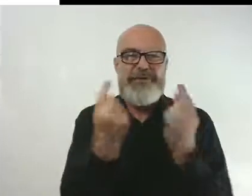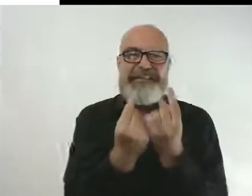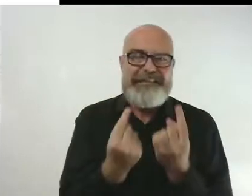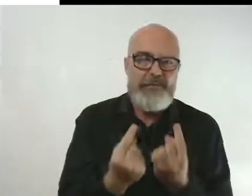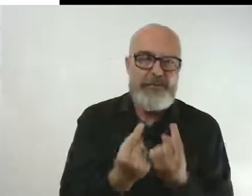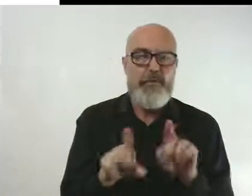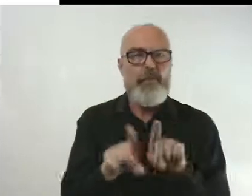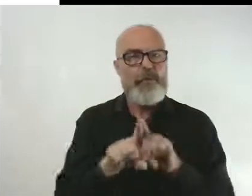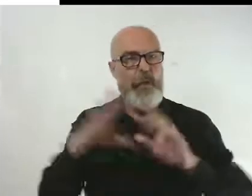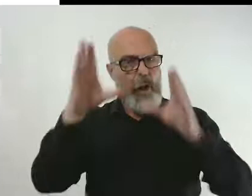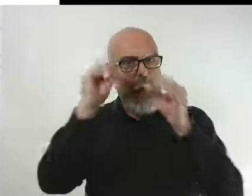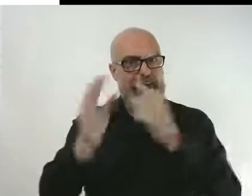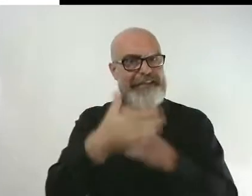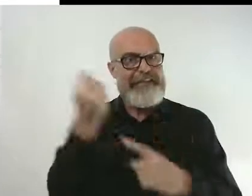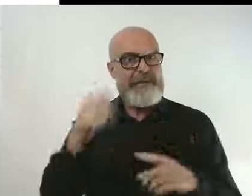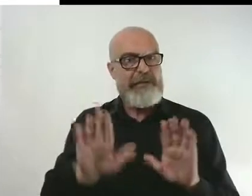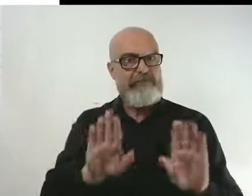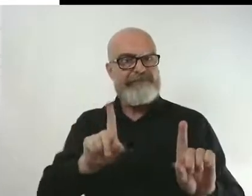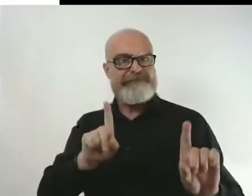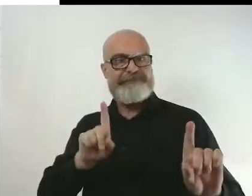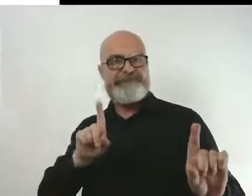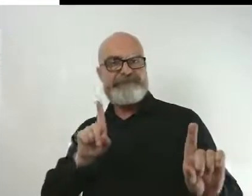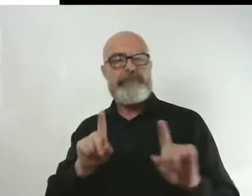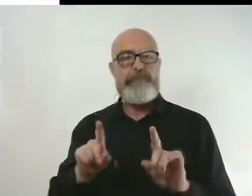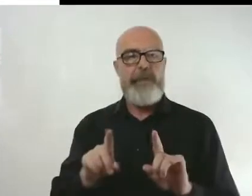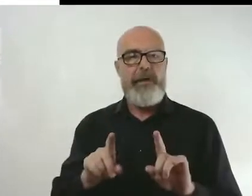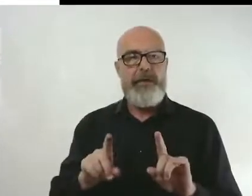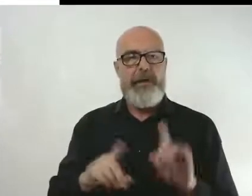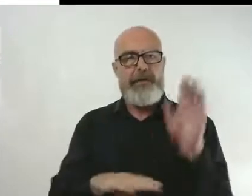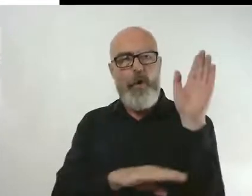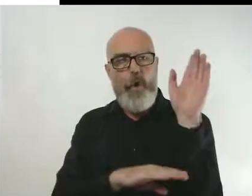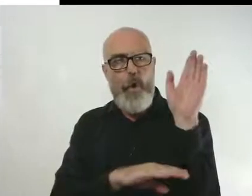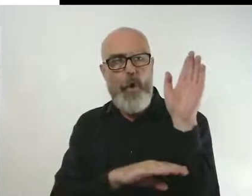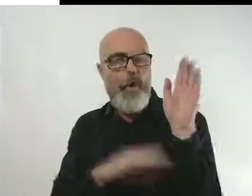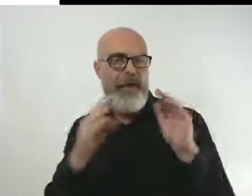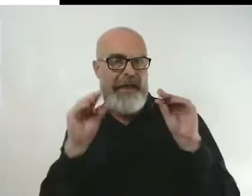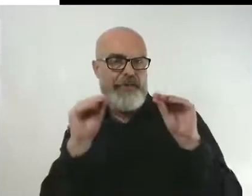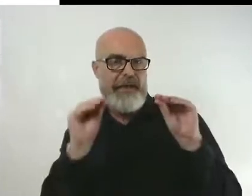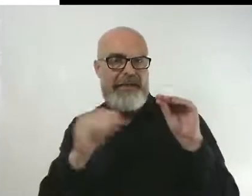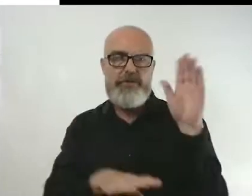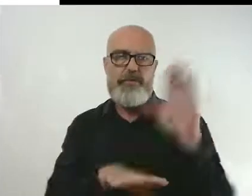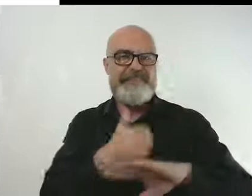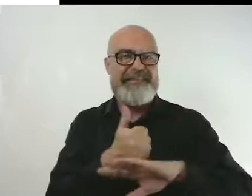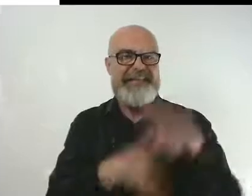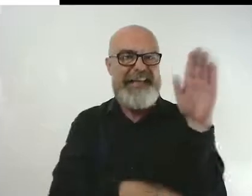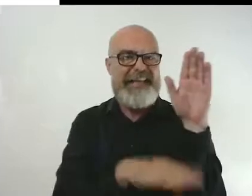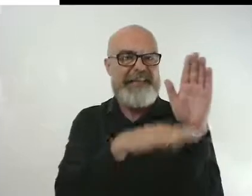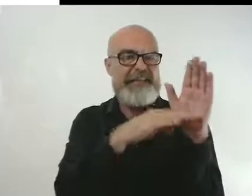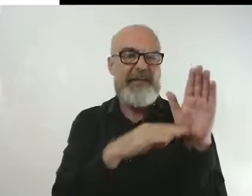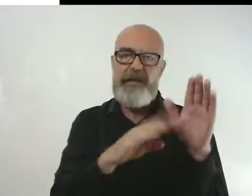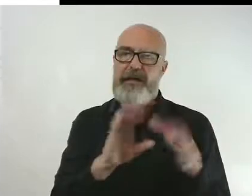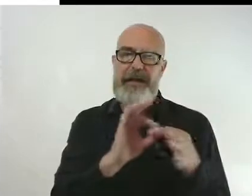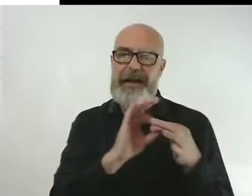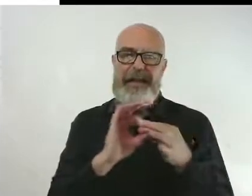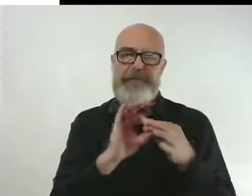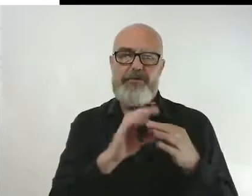educational achievement compared to children with normal hearing. The lower educational status is also